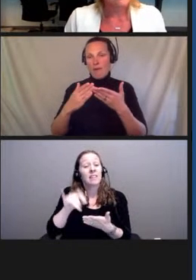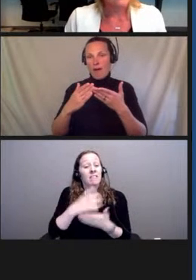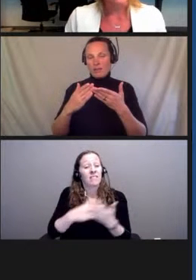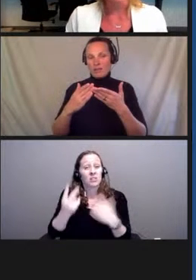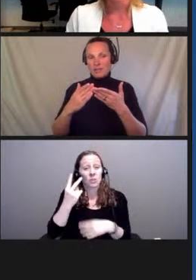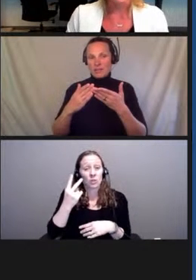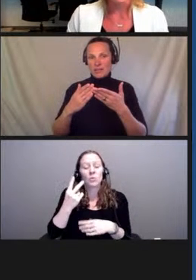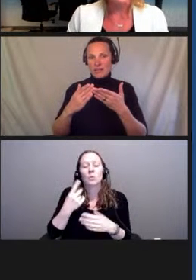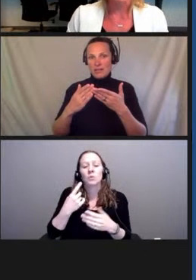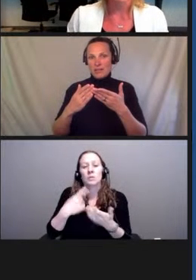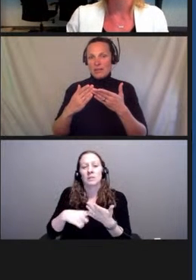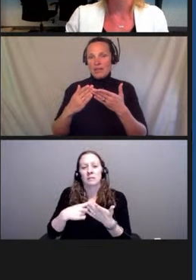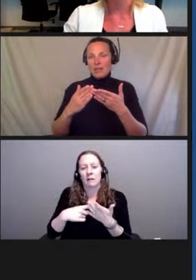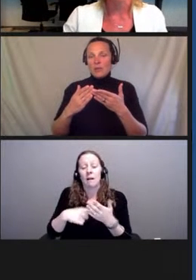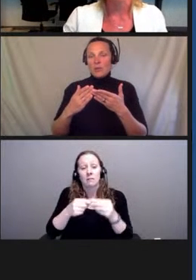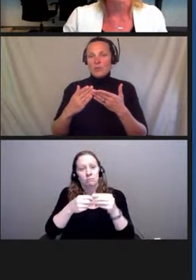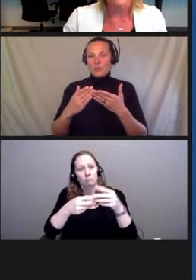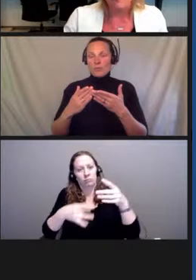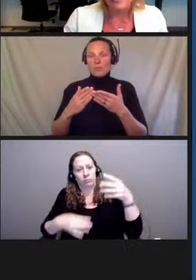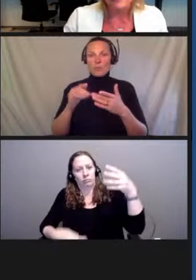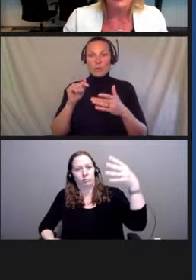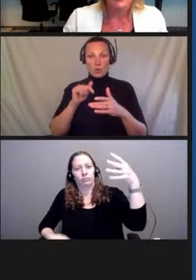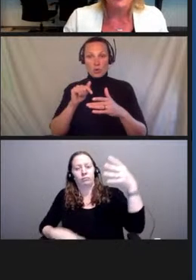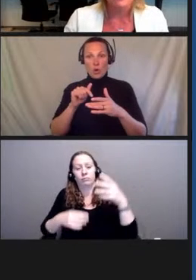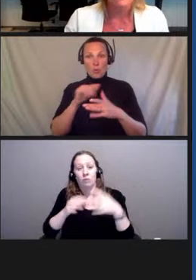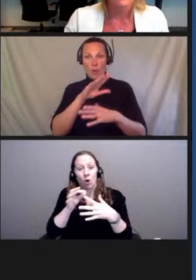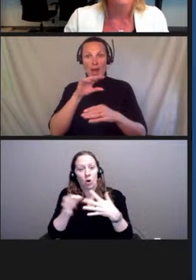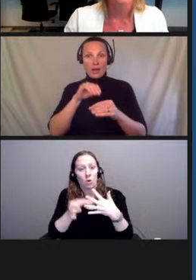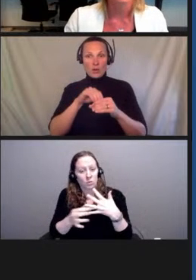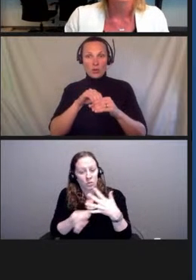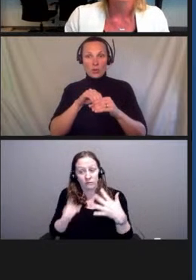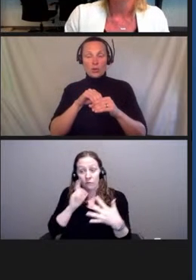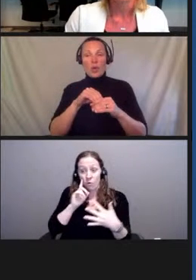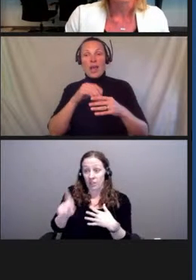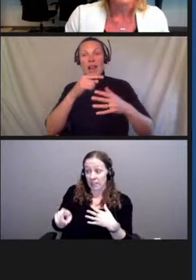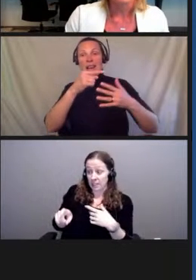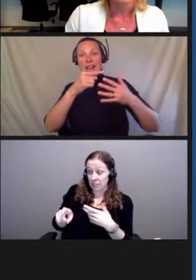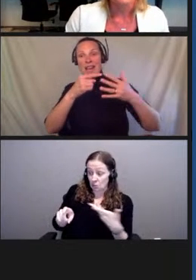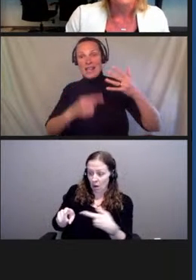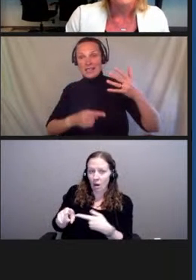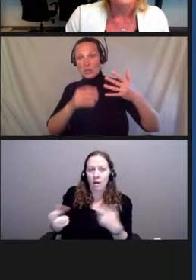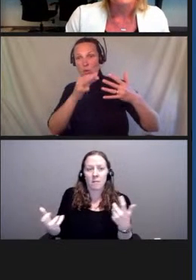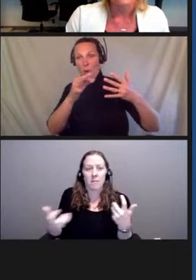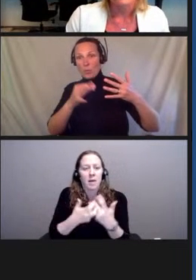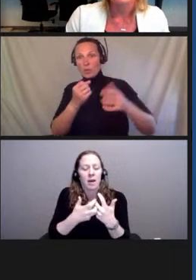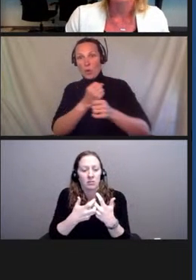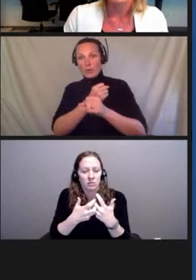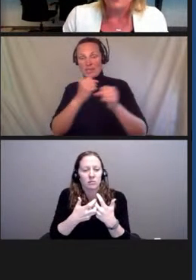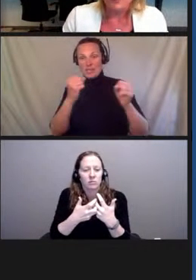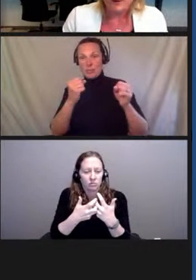the high-level long list of options available to meet each of the needs. So this part of the process